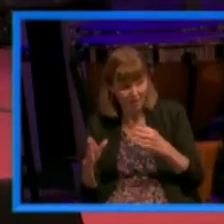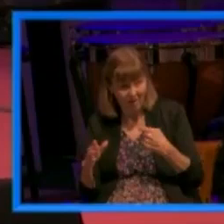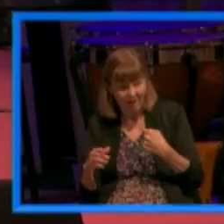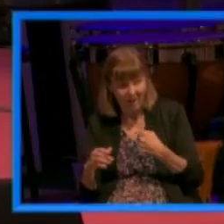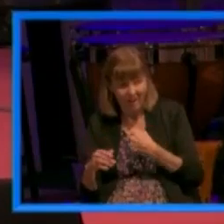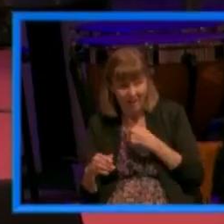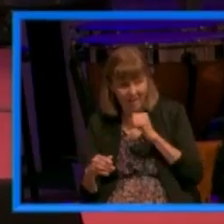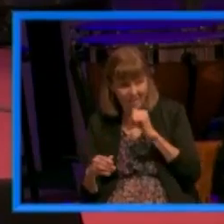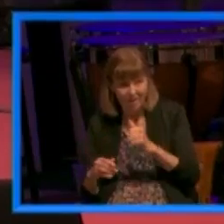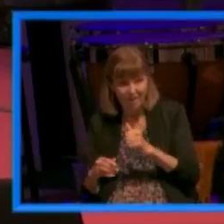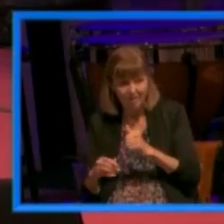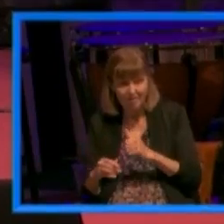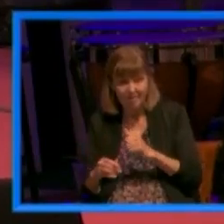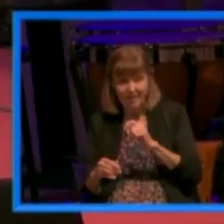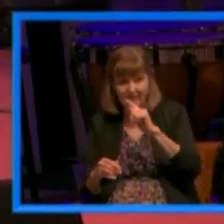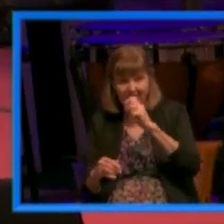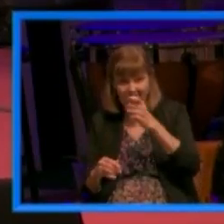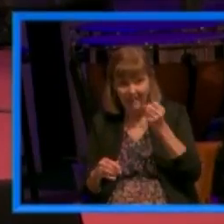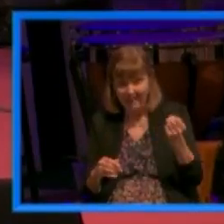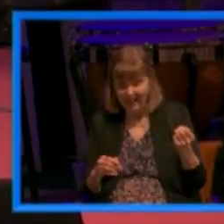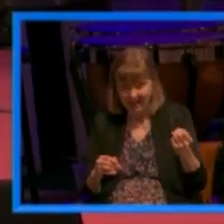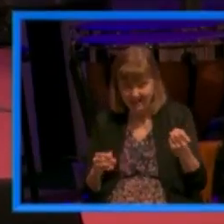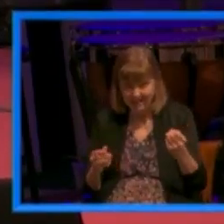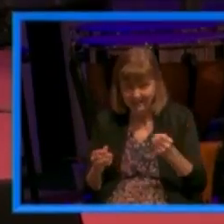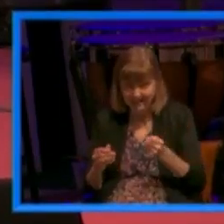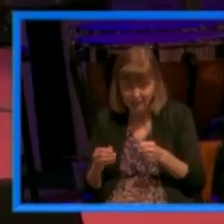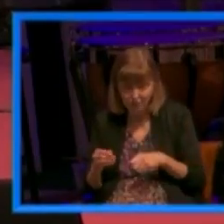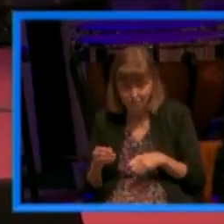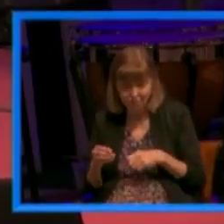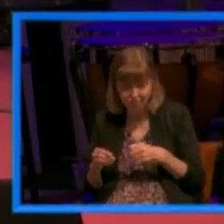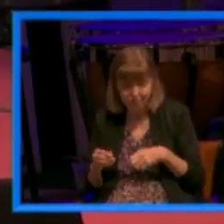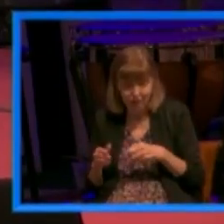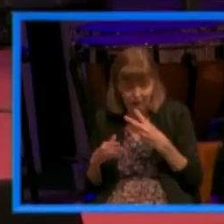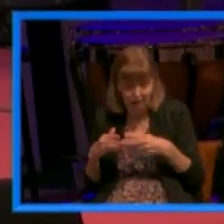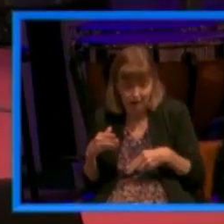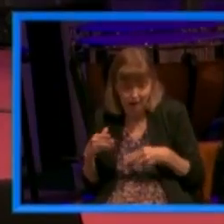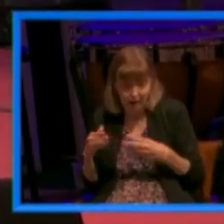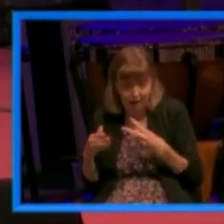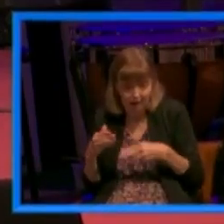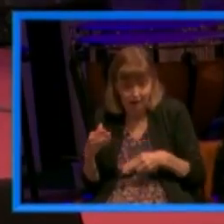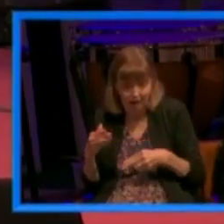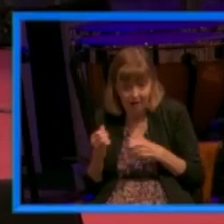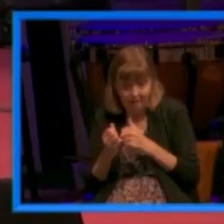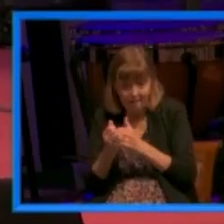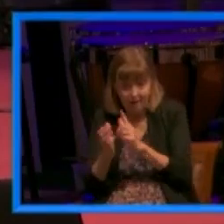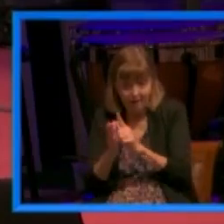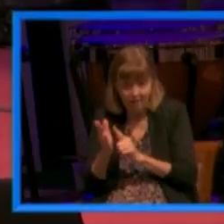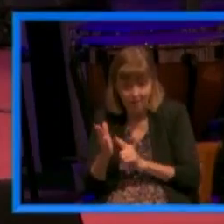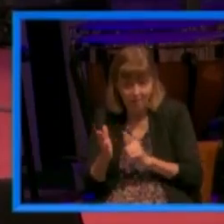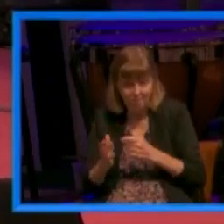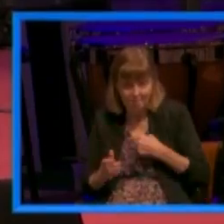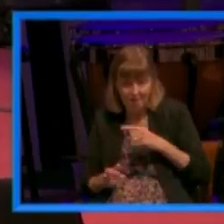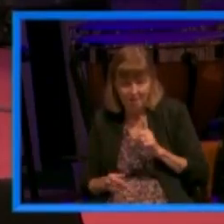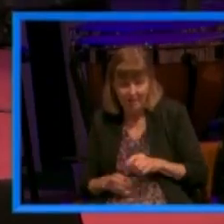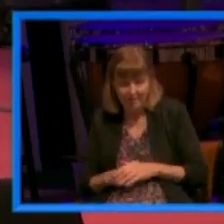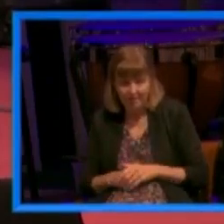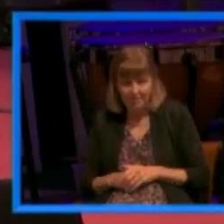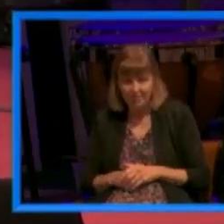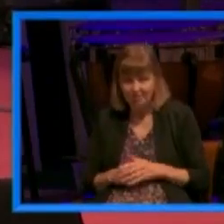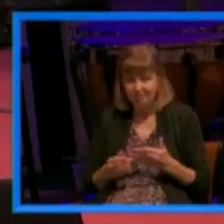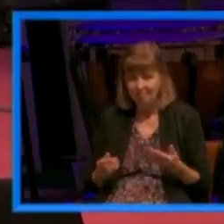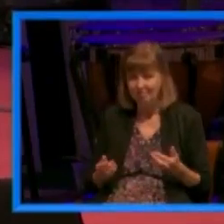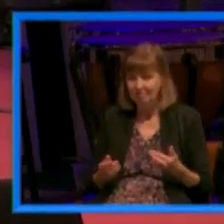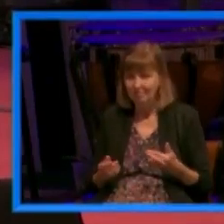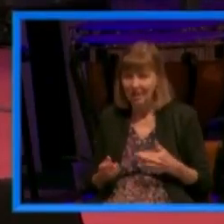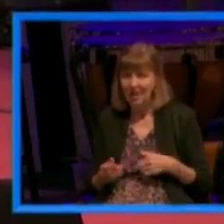doing it. I don't have to follow all these laws. I don't have to do that. Show out a little bit at the restaurant because the manager needs to